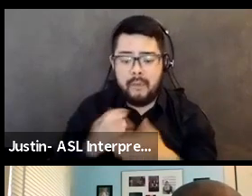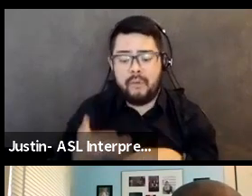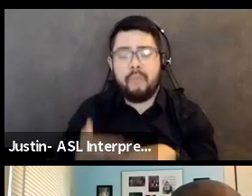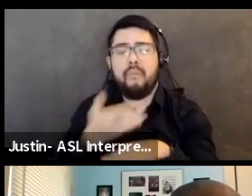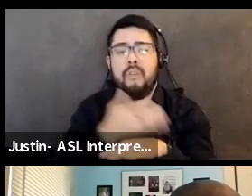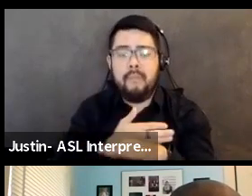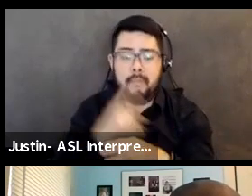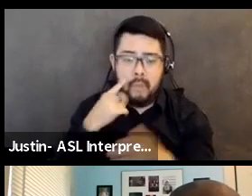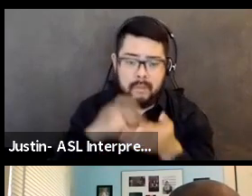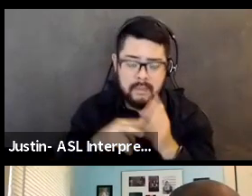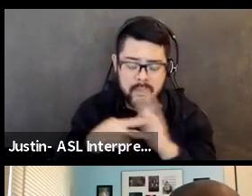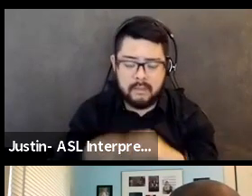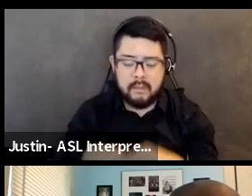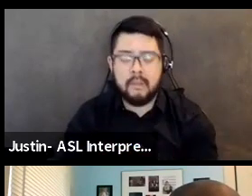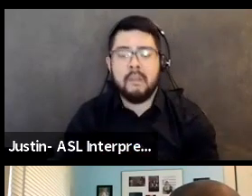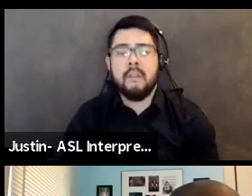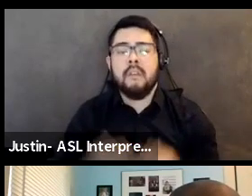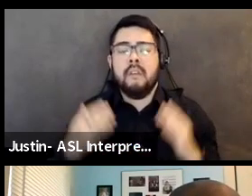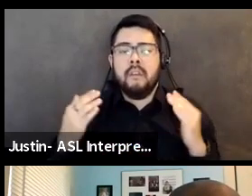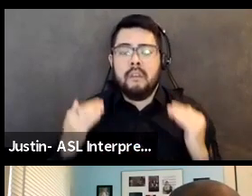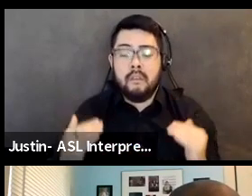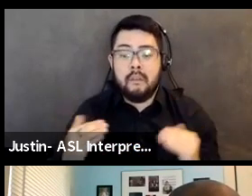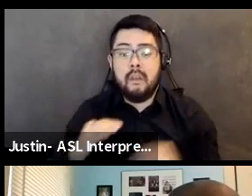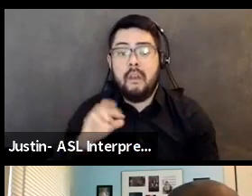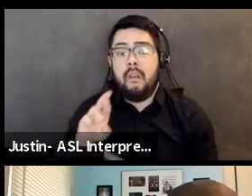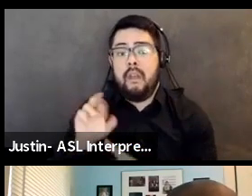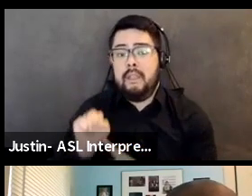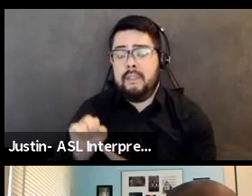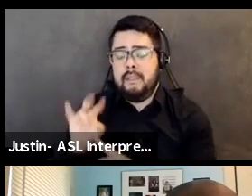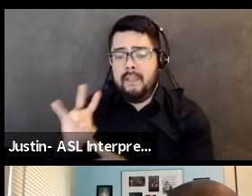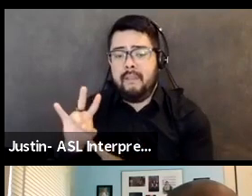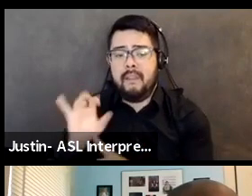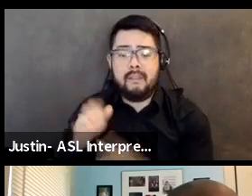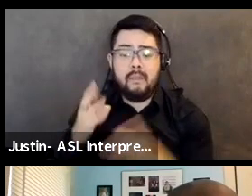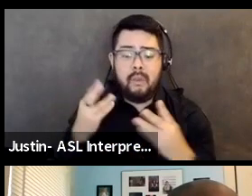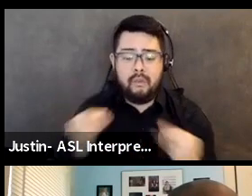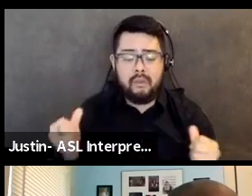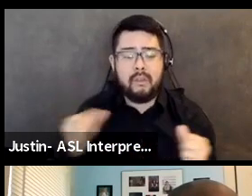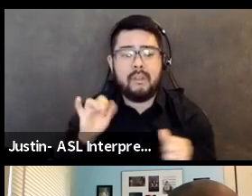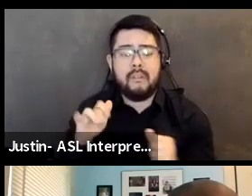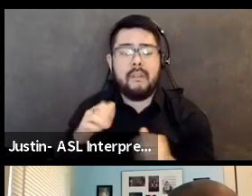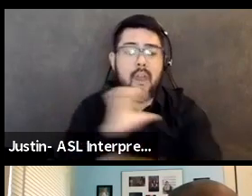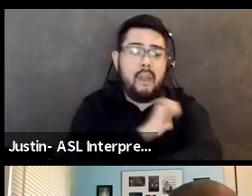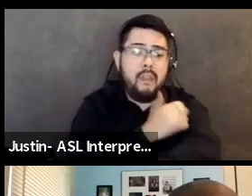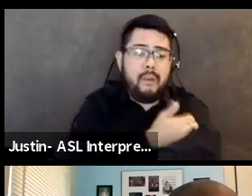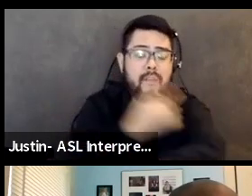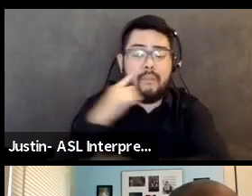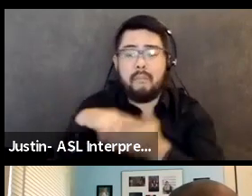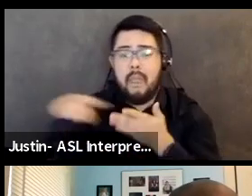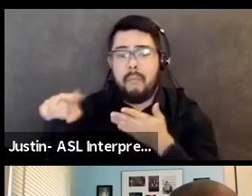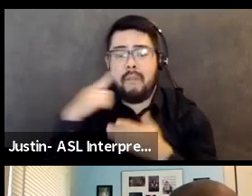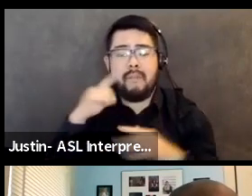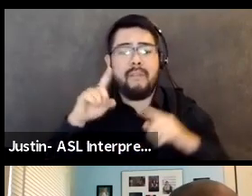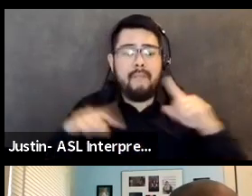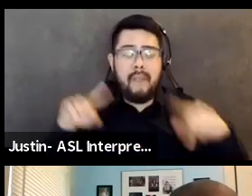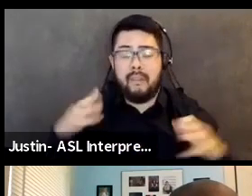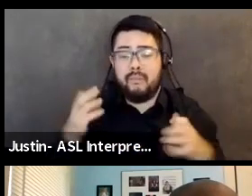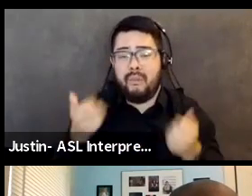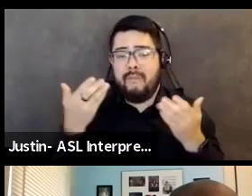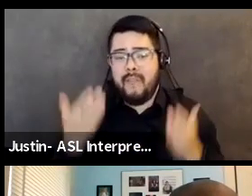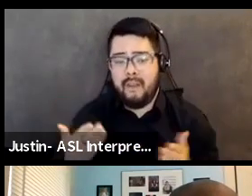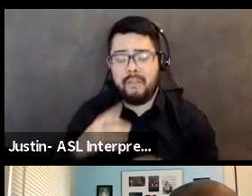improvement purposes rs7 is the resolution authorizing payment to various providers for